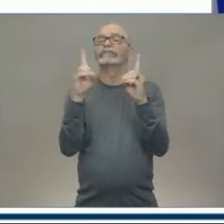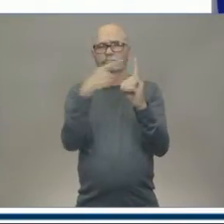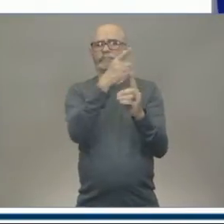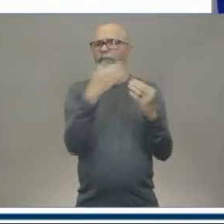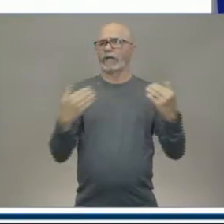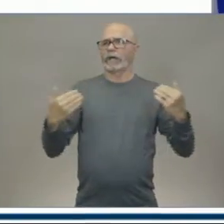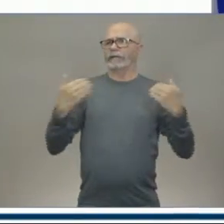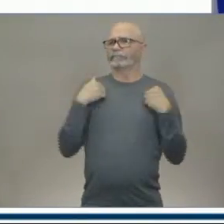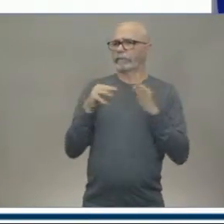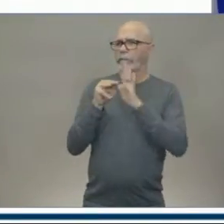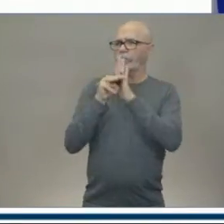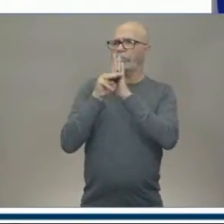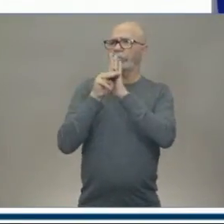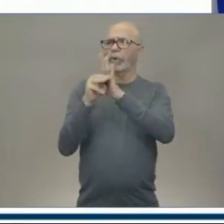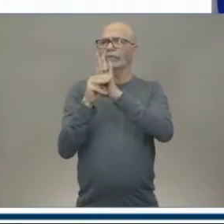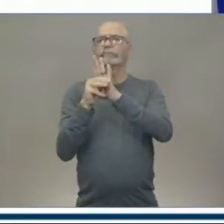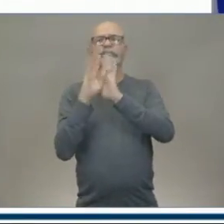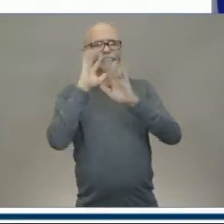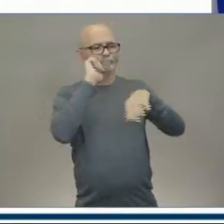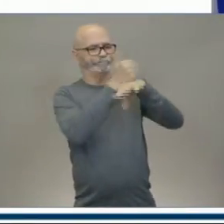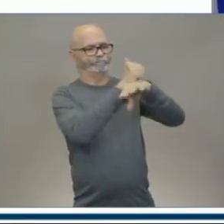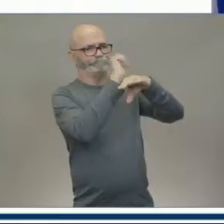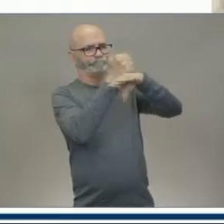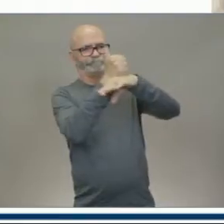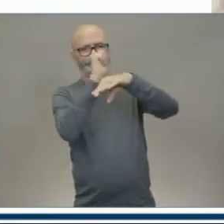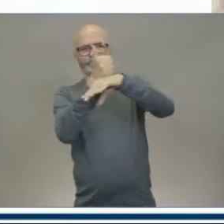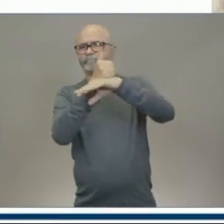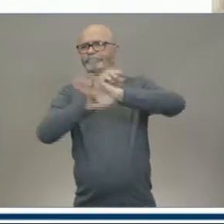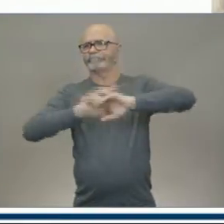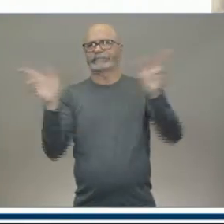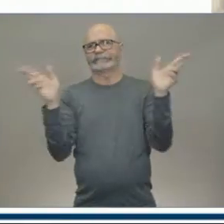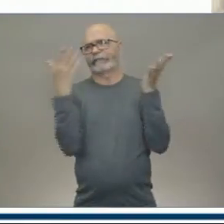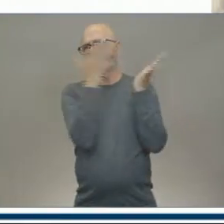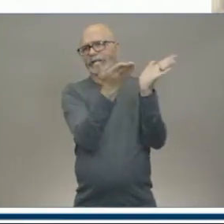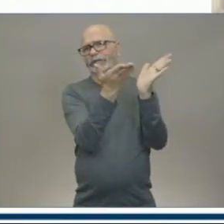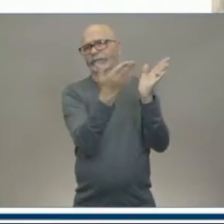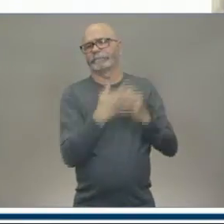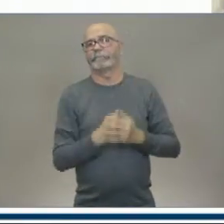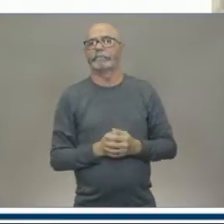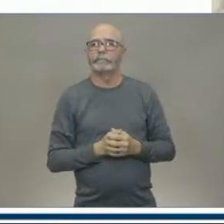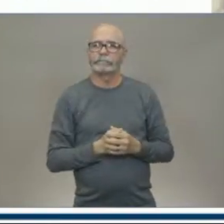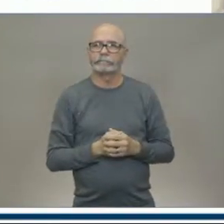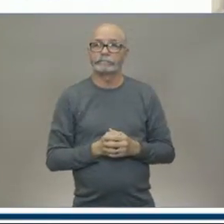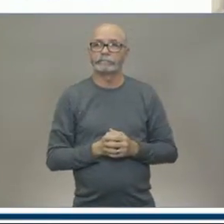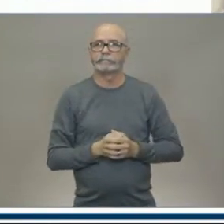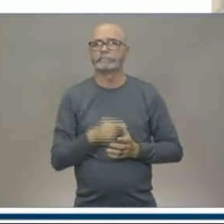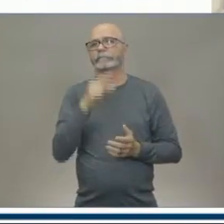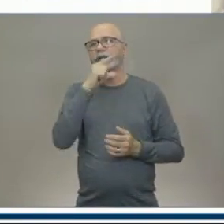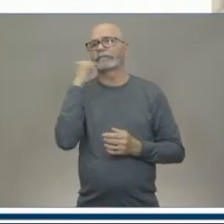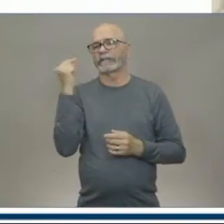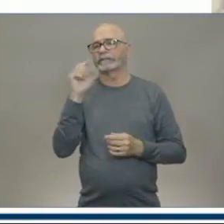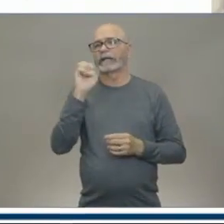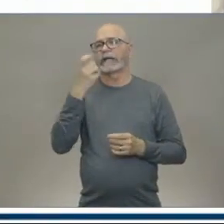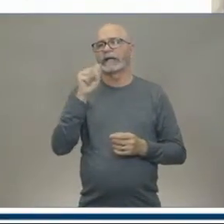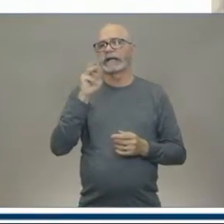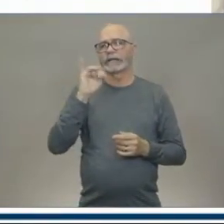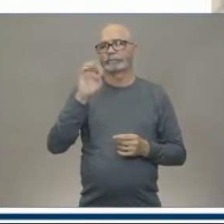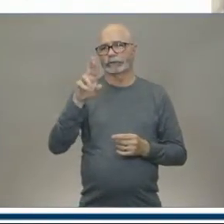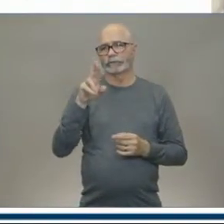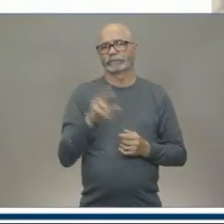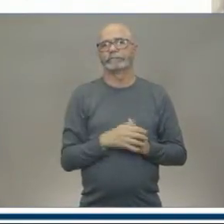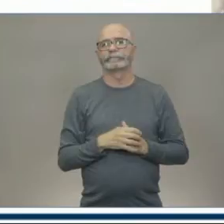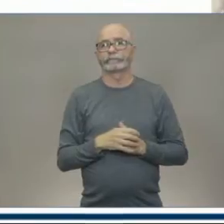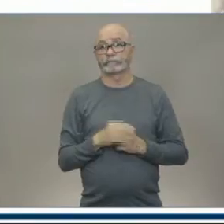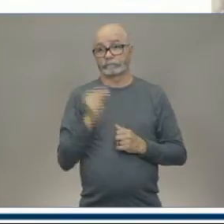our education partners and teachers across the province. Next question will go to Tim Biscay with the Halifax Examiner. Yeah, hi. I'd like to return